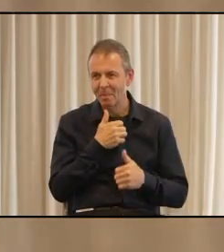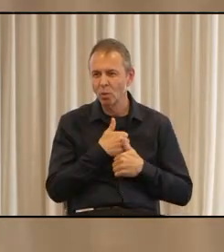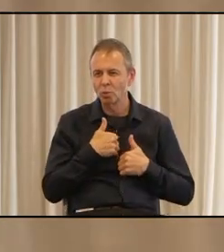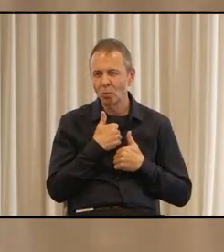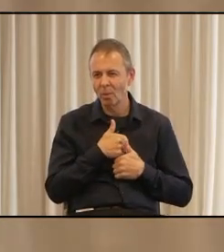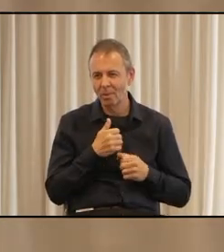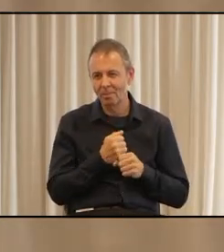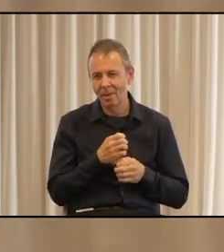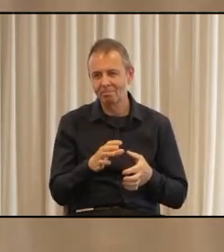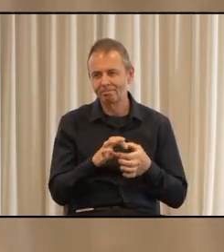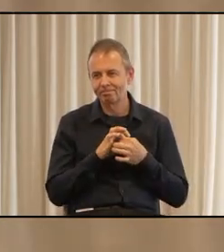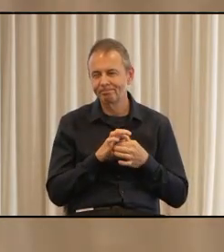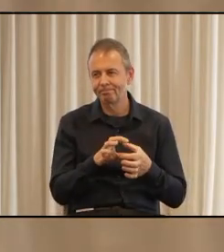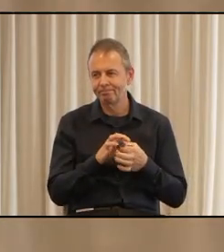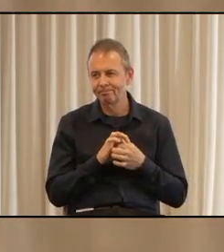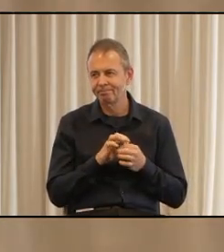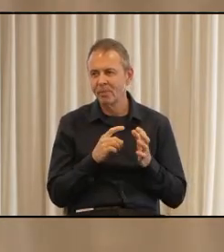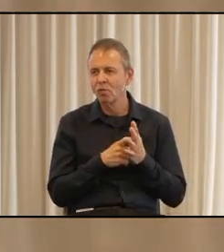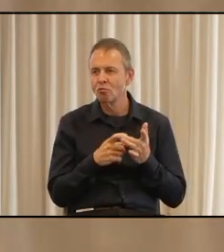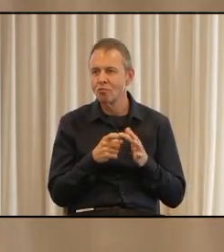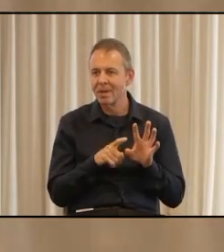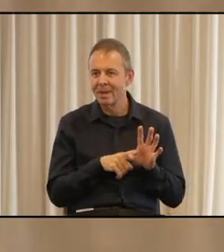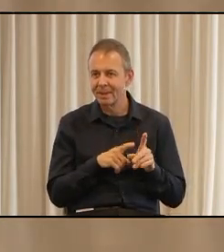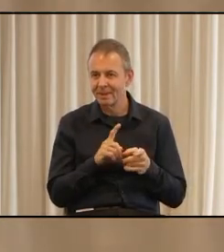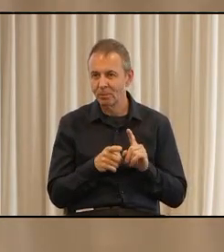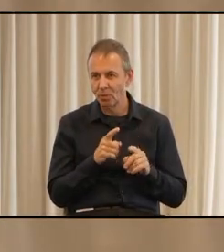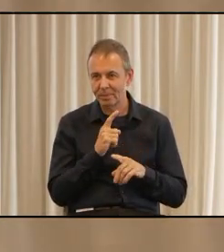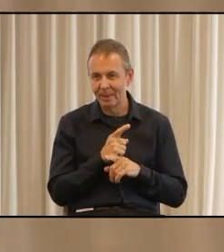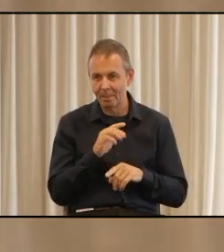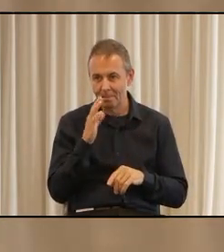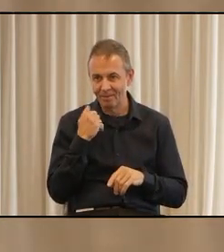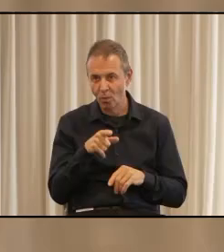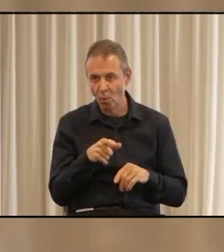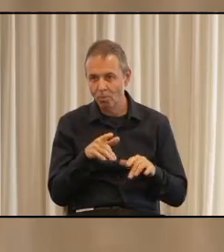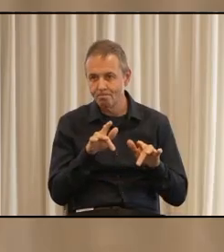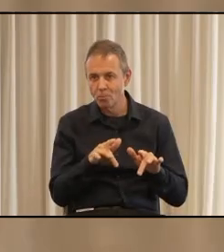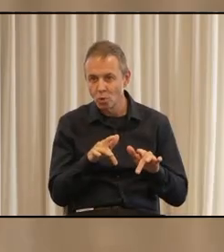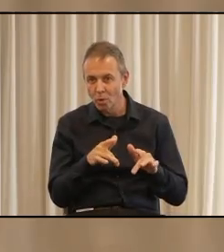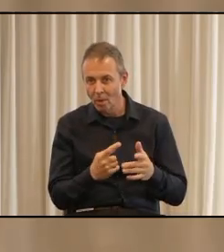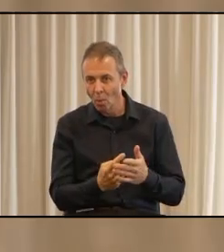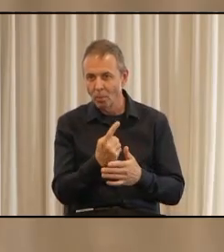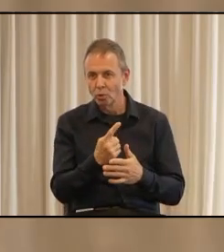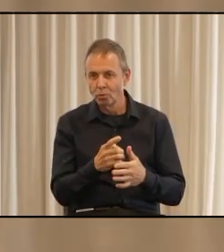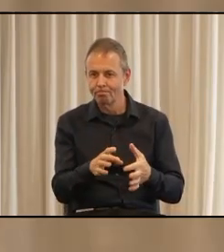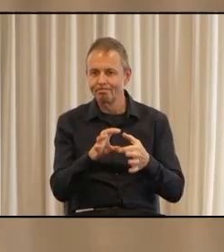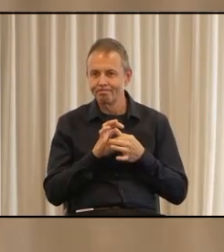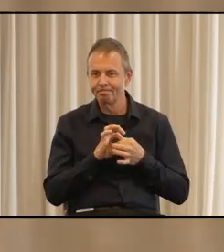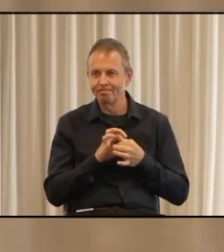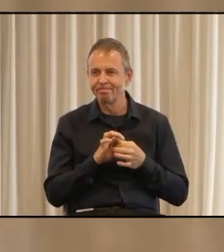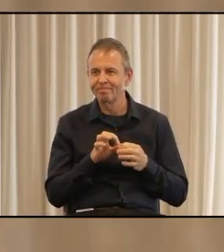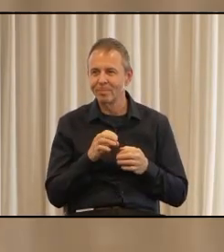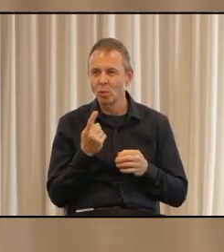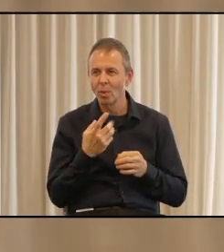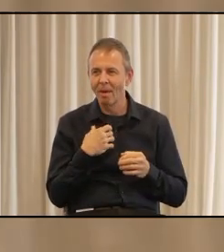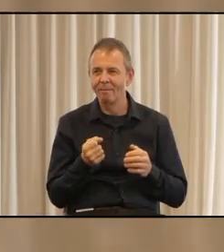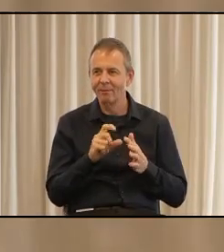connections. Ricky, I think, again, that was your point. Sometimes people haven't had the opportunity to form friendships with people with disability,